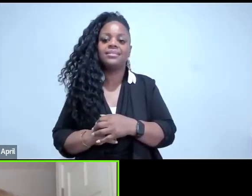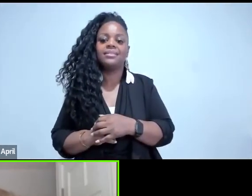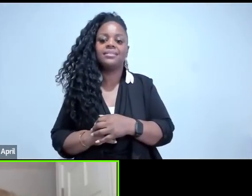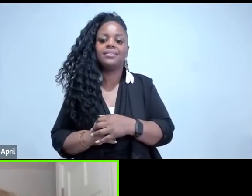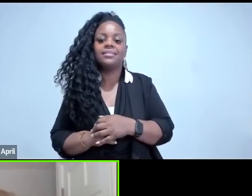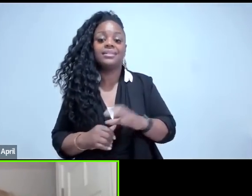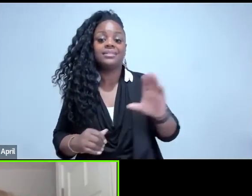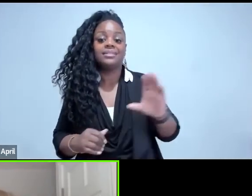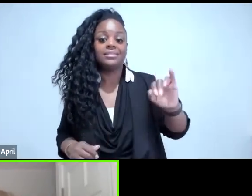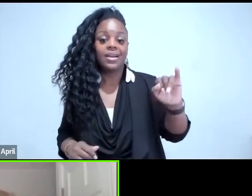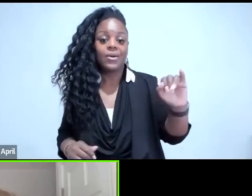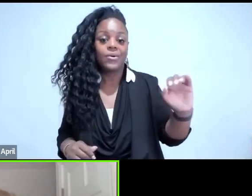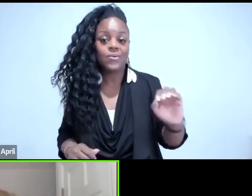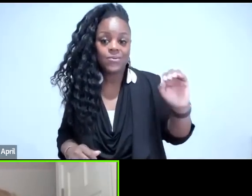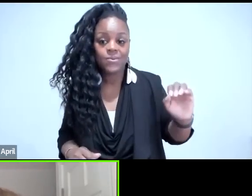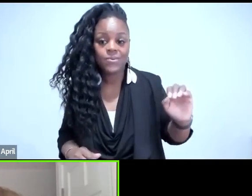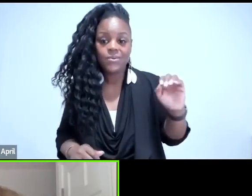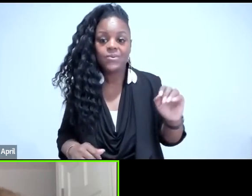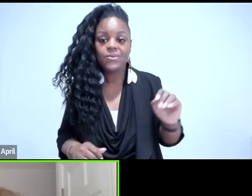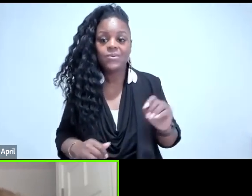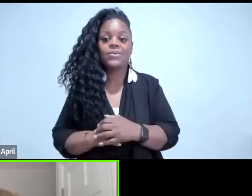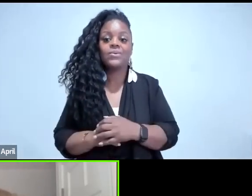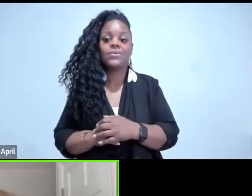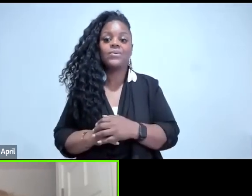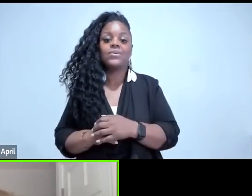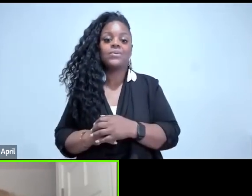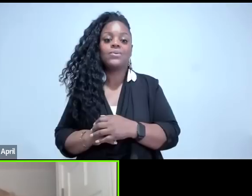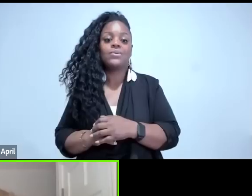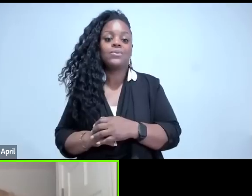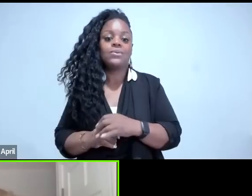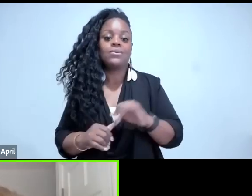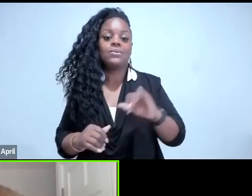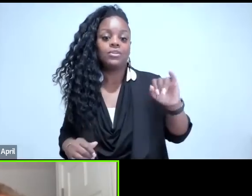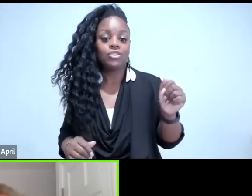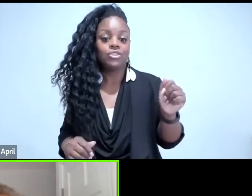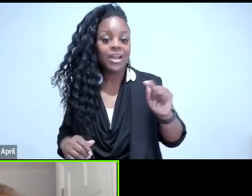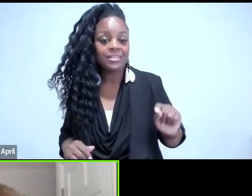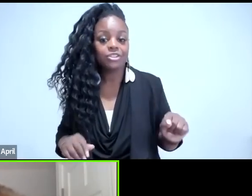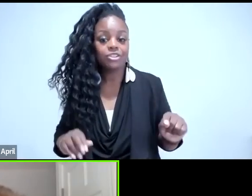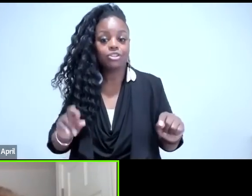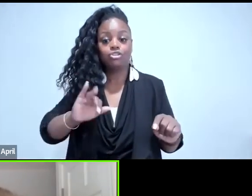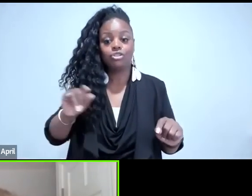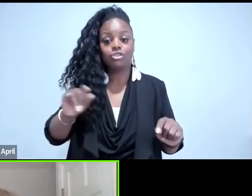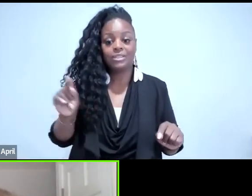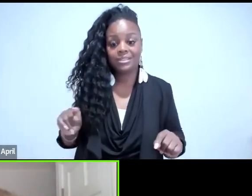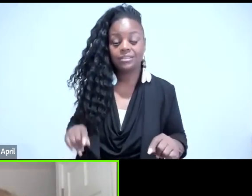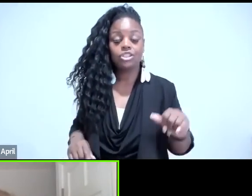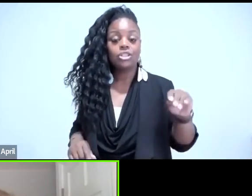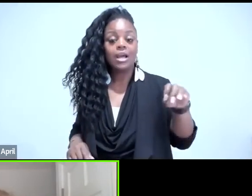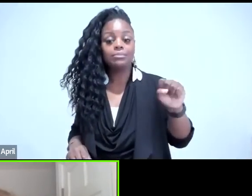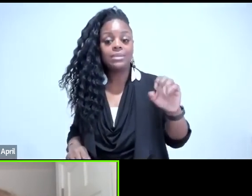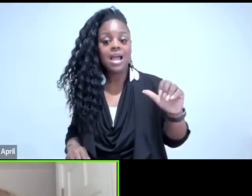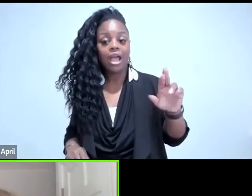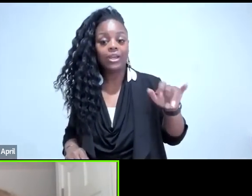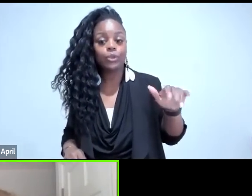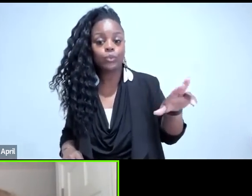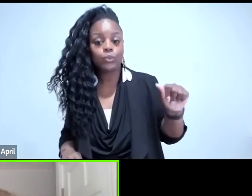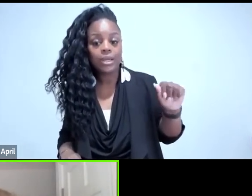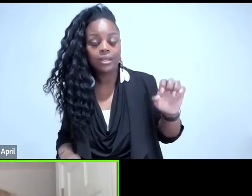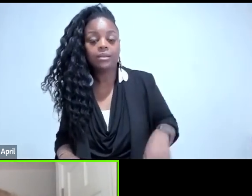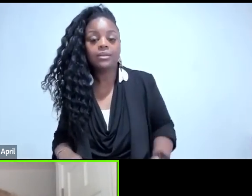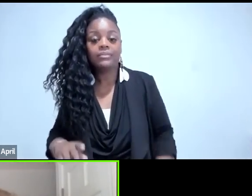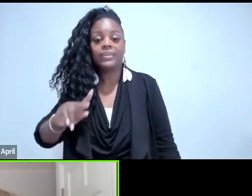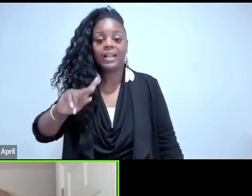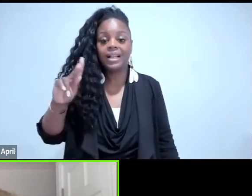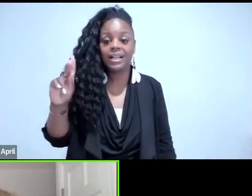UE in Philadelphia. He was 22 when he got involved in the union. He was 25 by the time he became